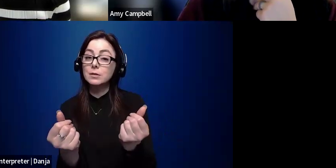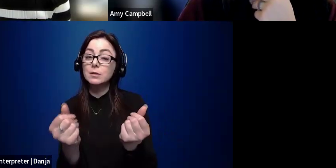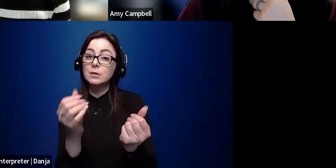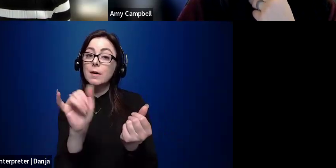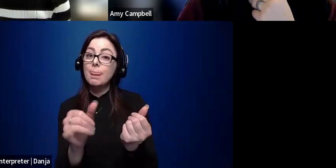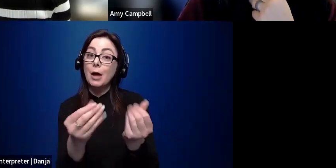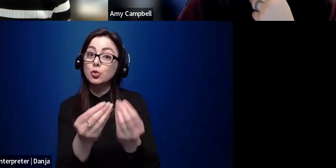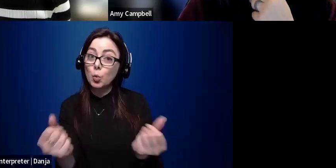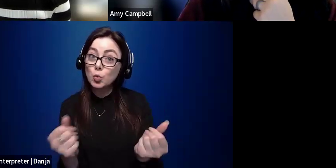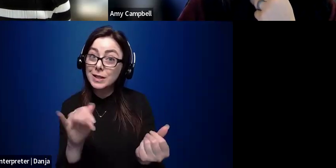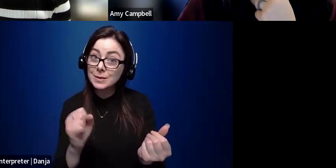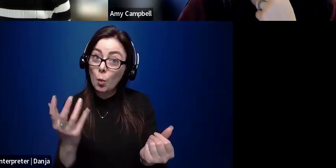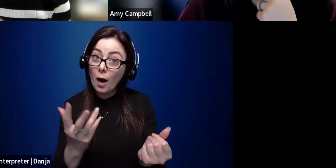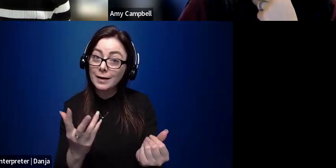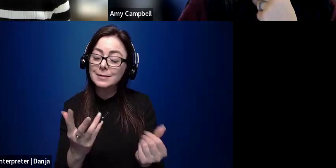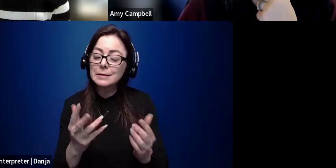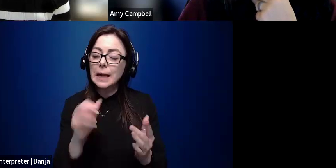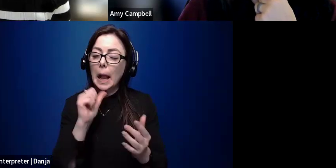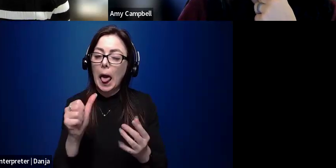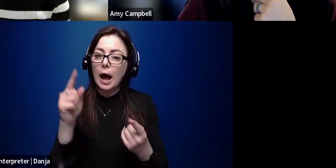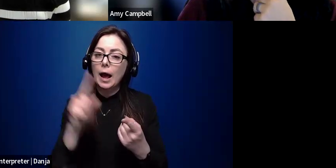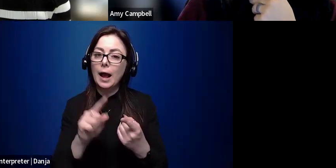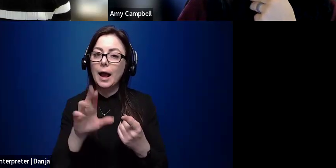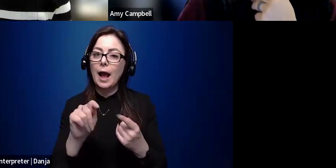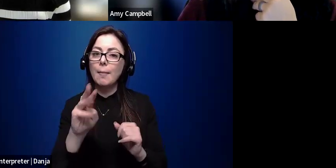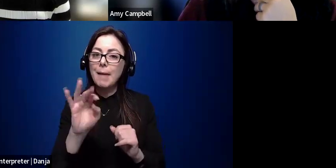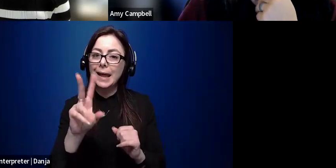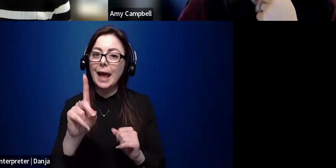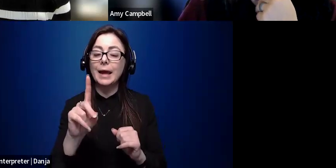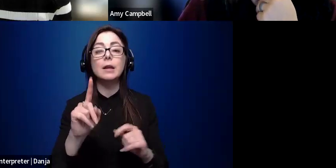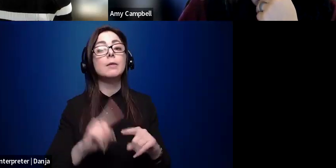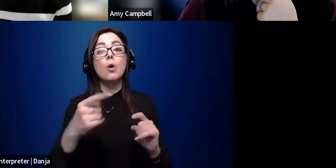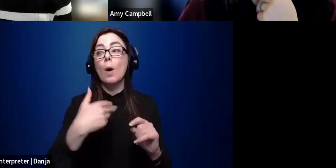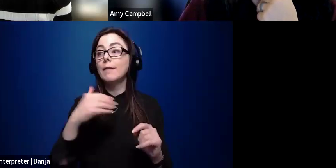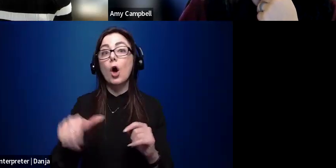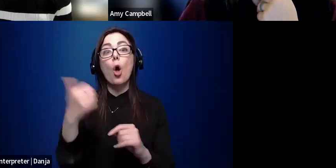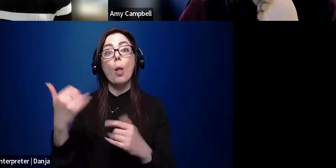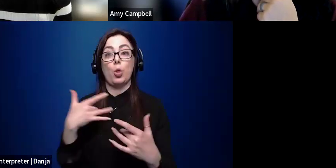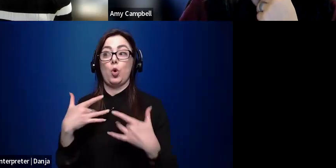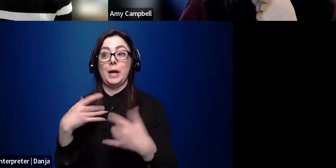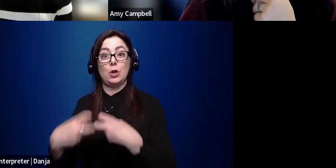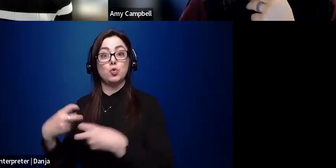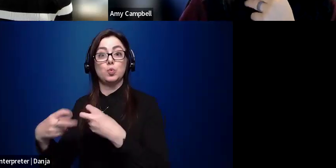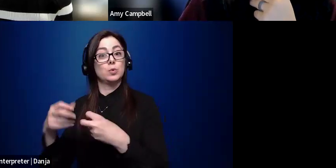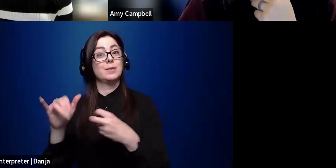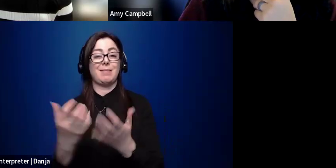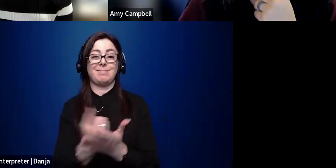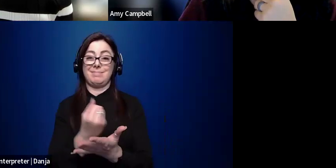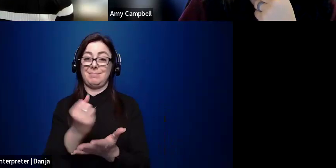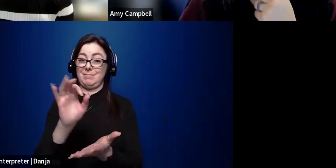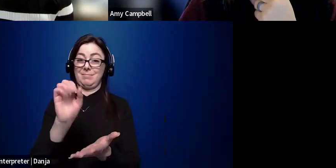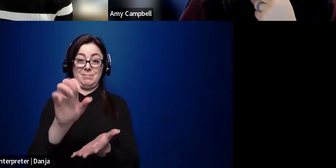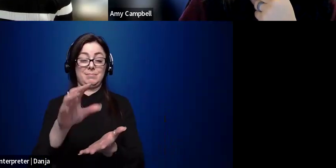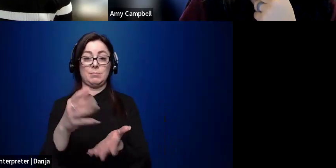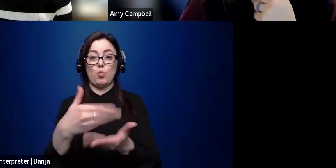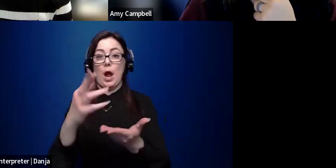not cutting Medicaid, but if there's other issues that you're having, it's a time to bring it up too. So